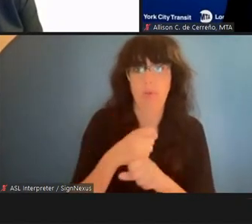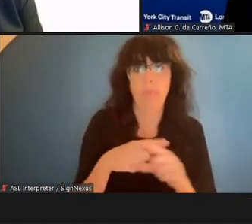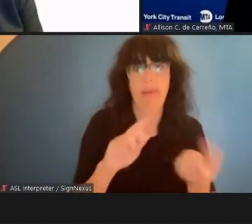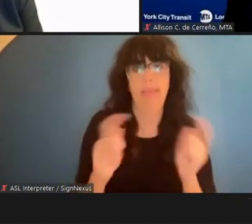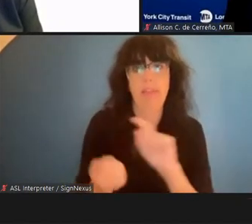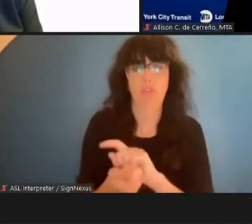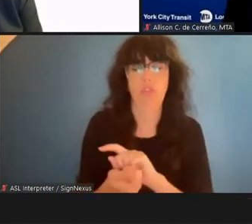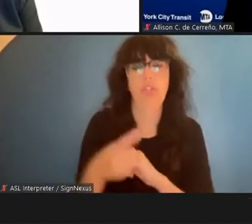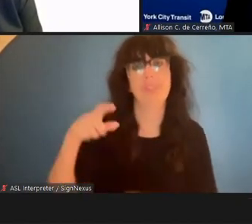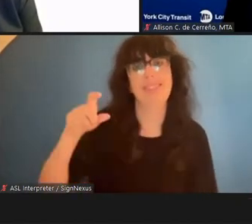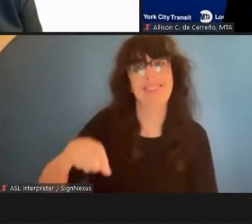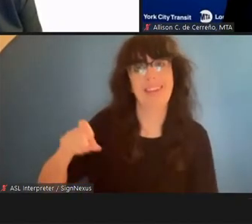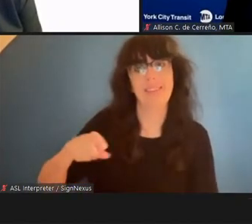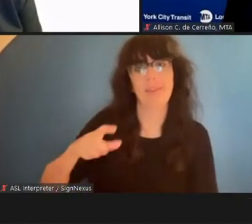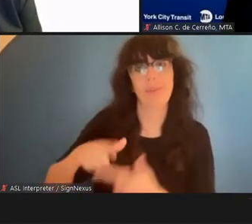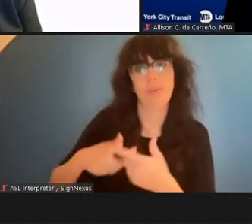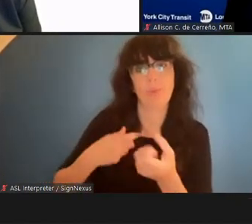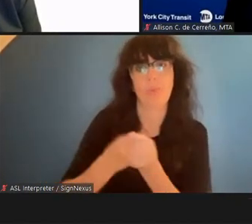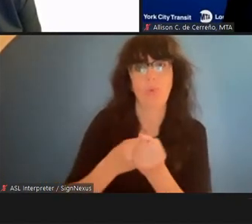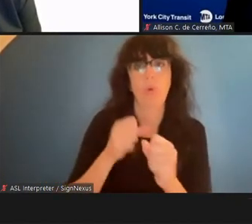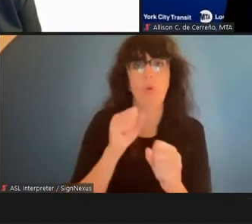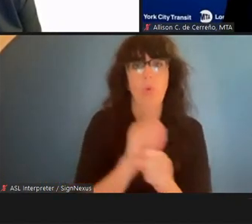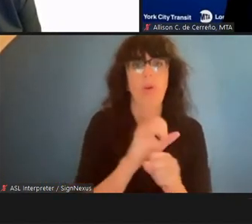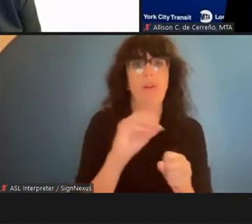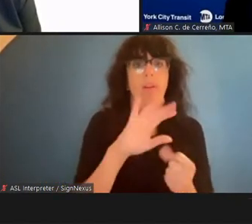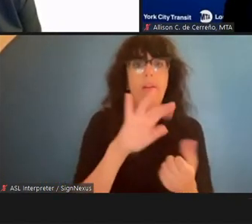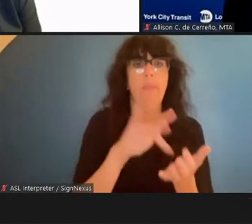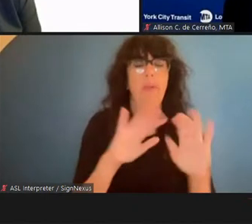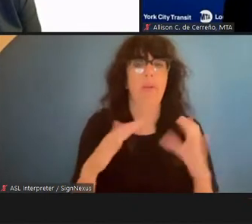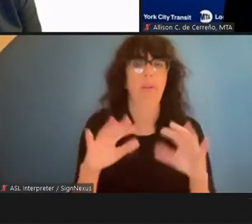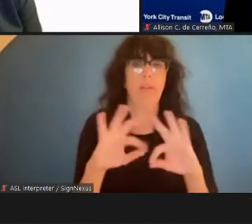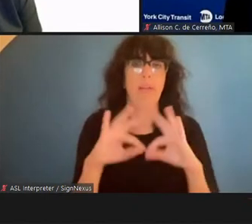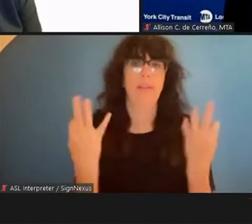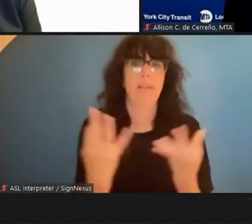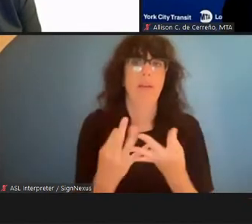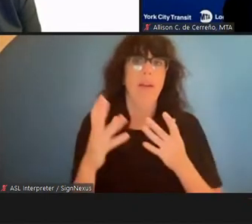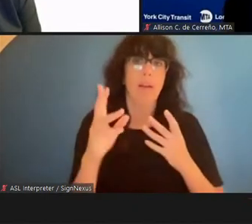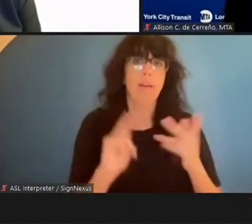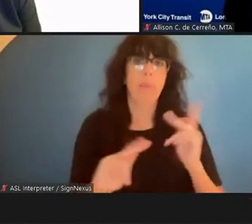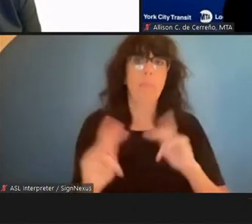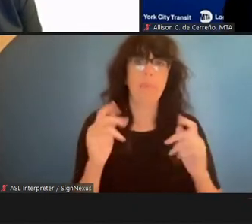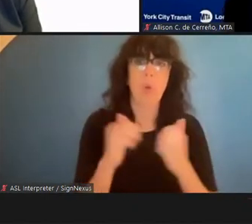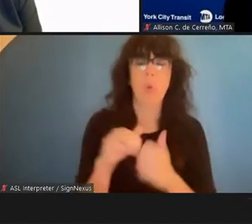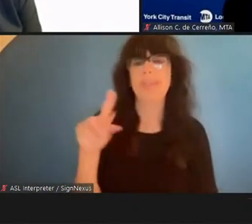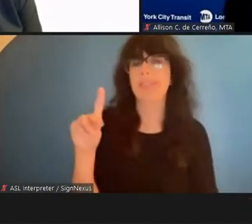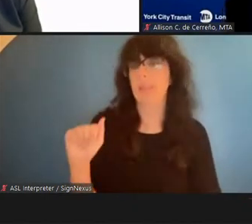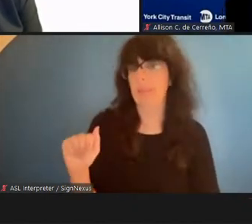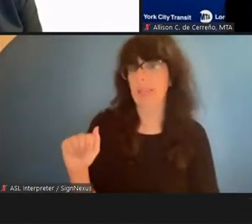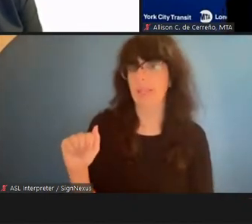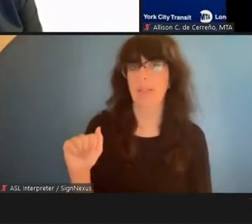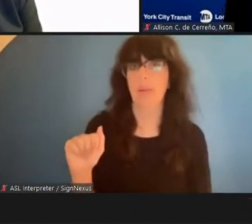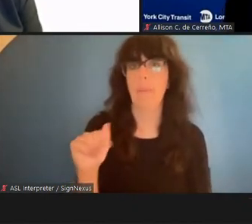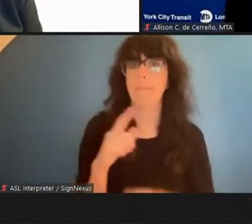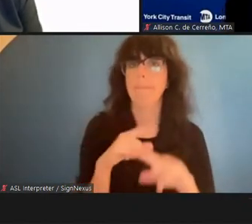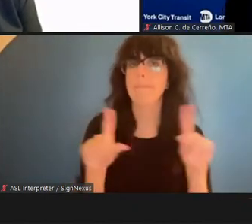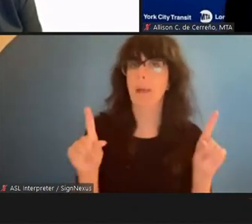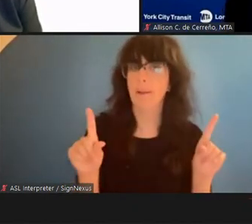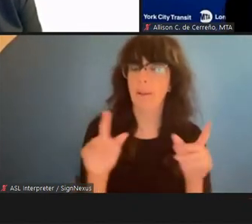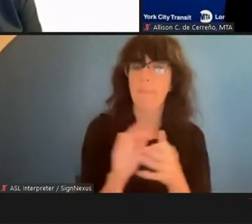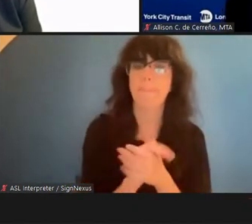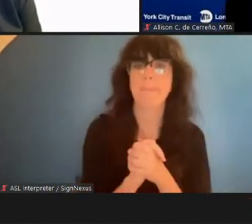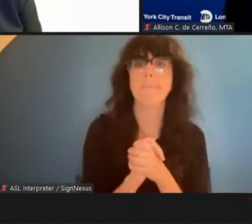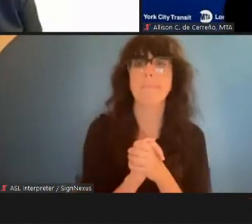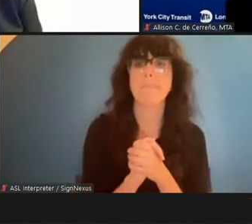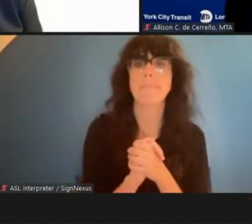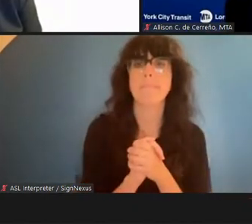that are necessary to support working and middle class families and folks with disabilities however i